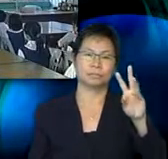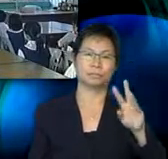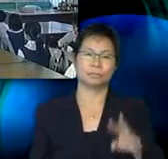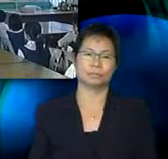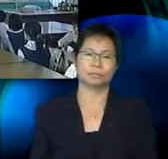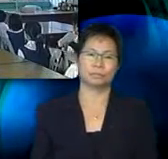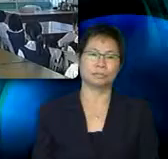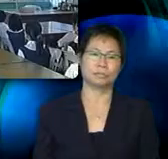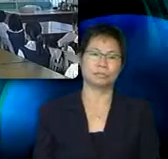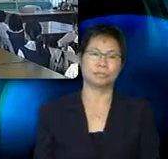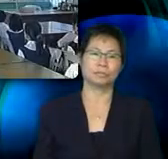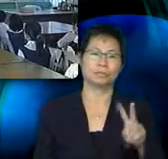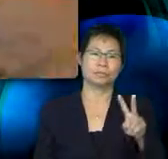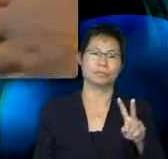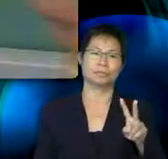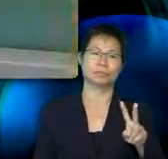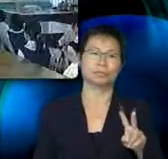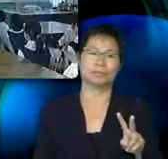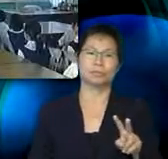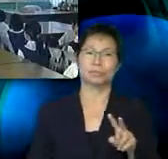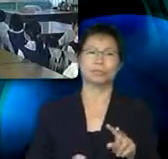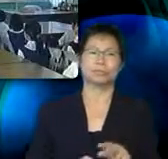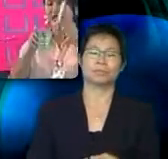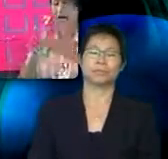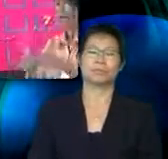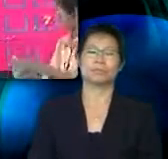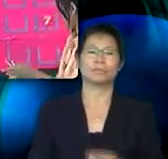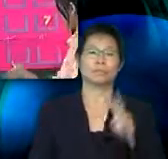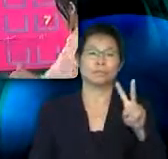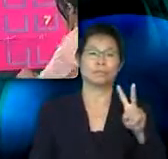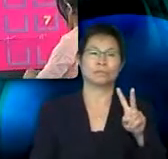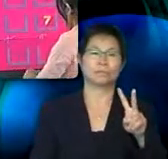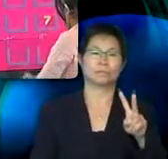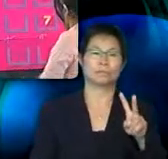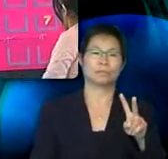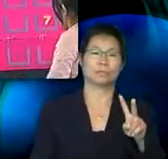1, 2, 3, 4, 5. Okay. 2 more left. We put it into the cup.